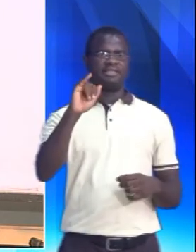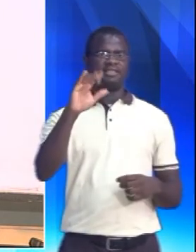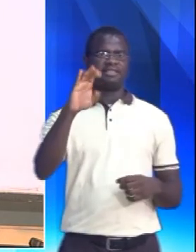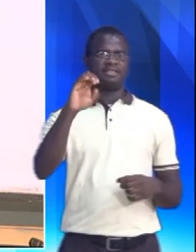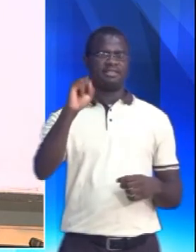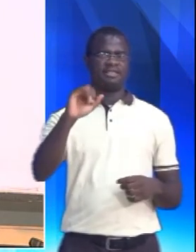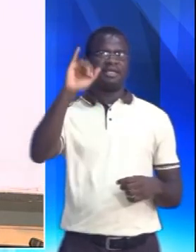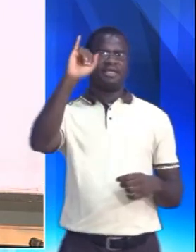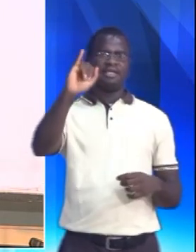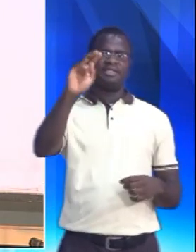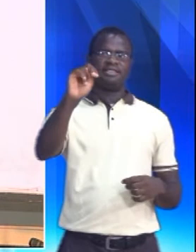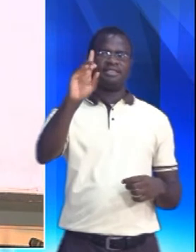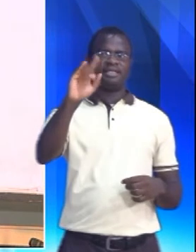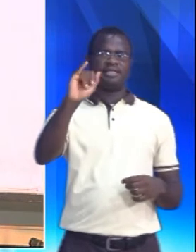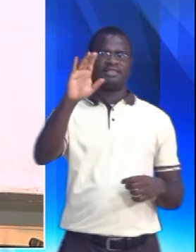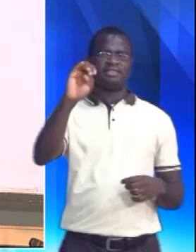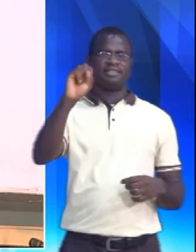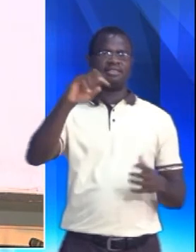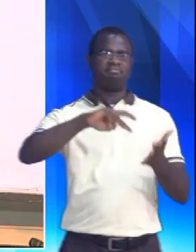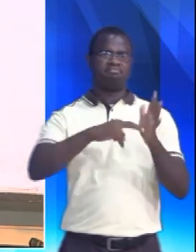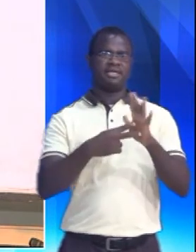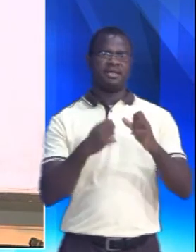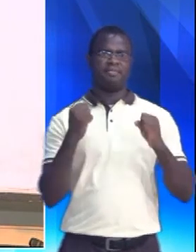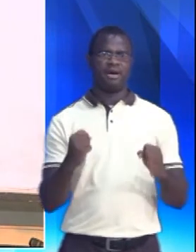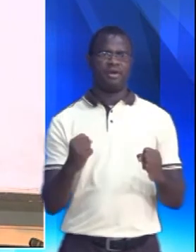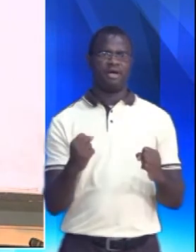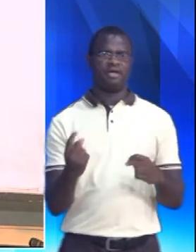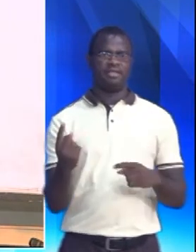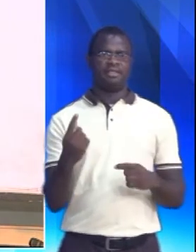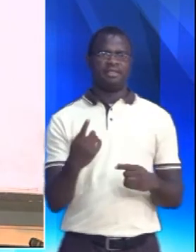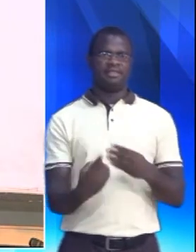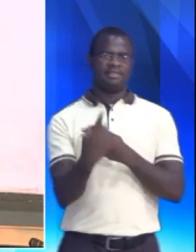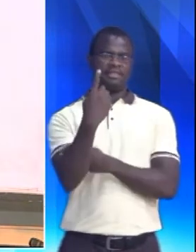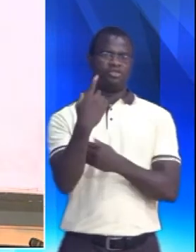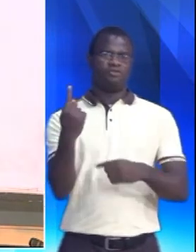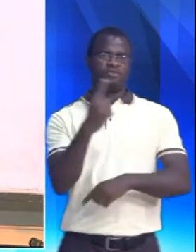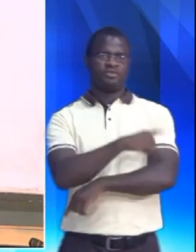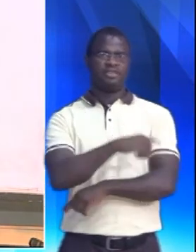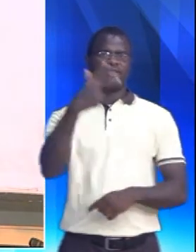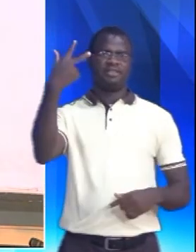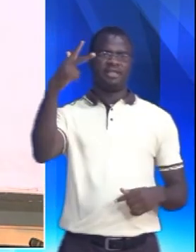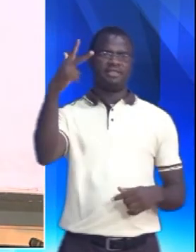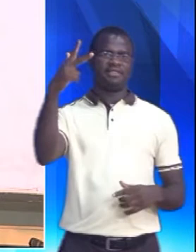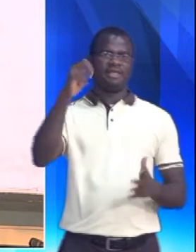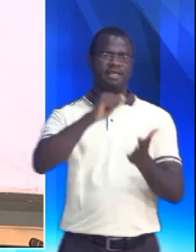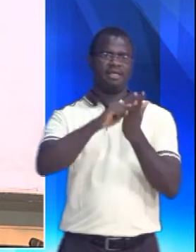indices. For today, being the 13th day of April